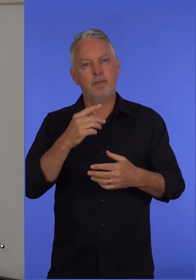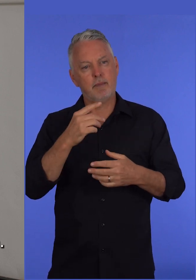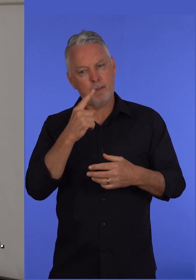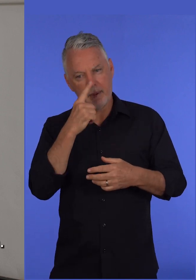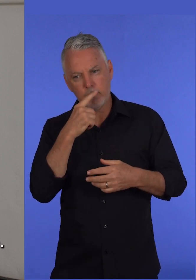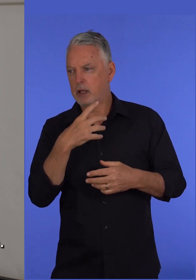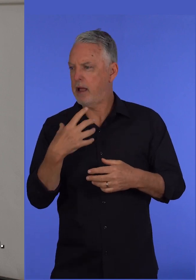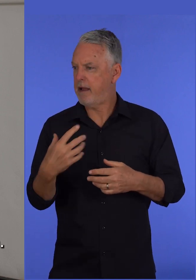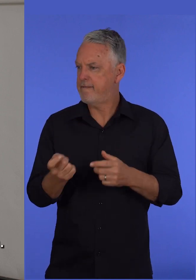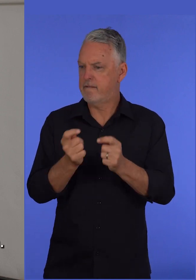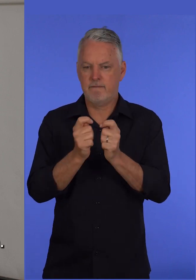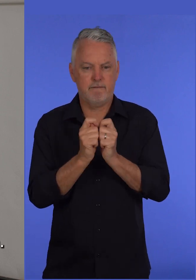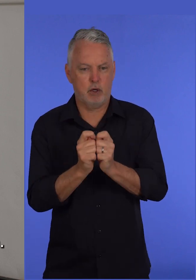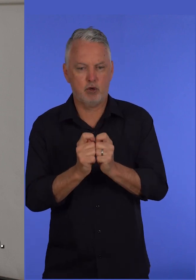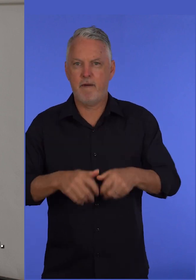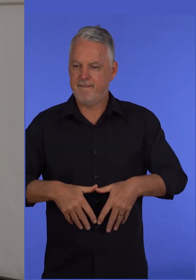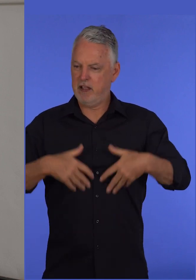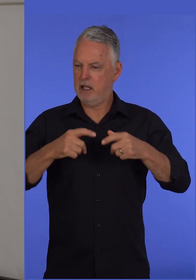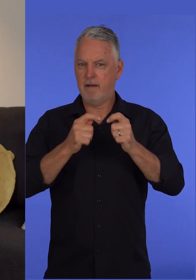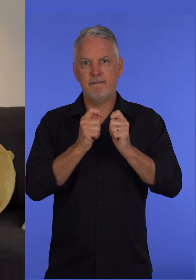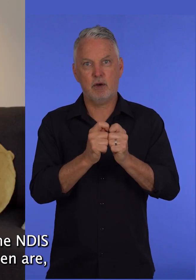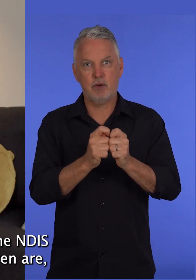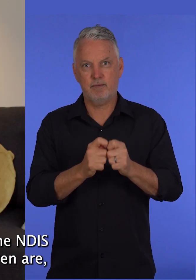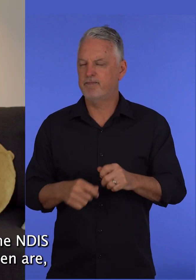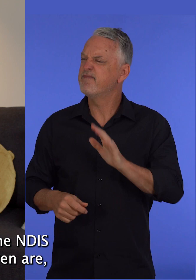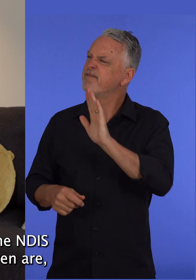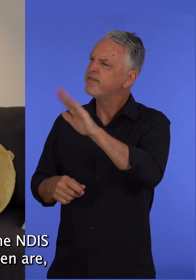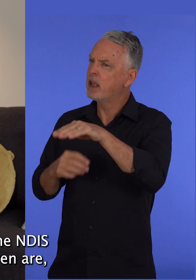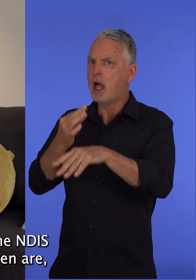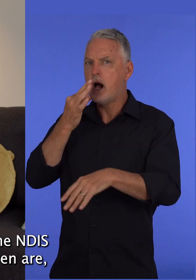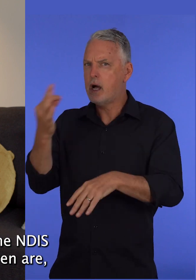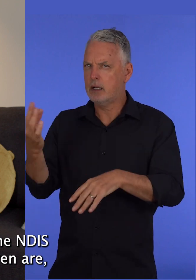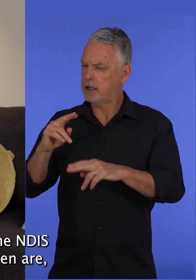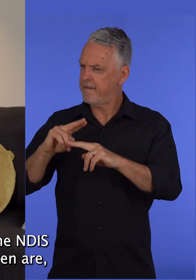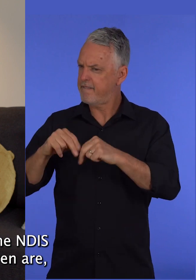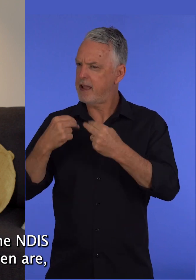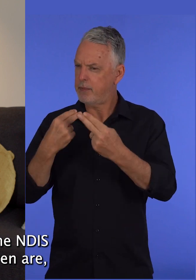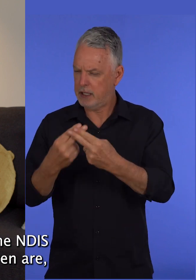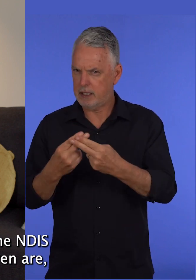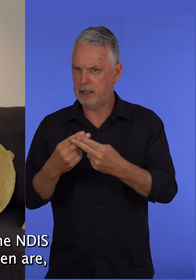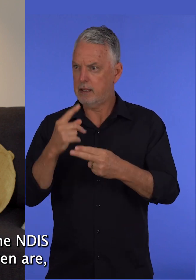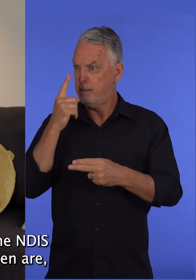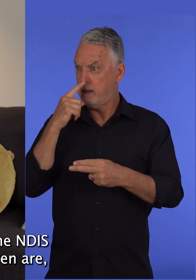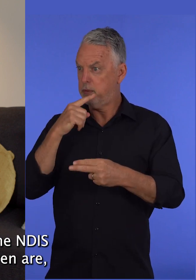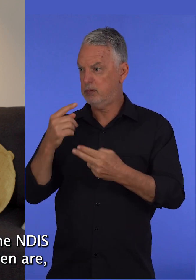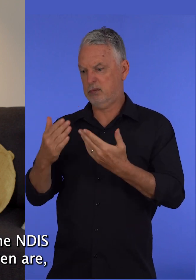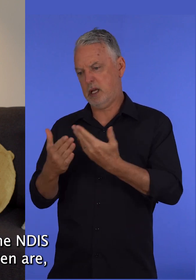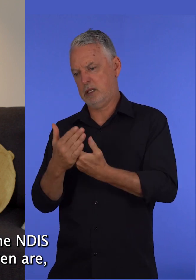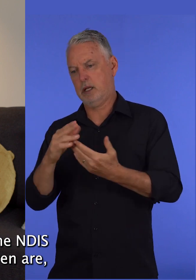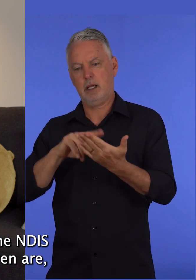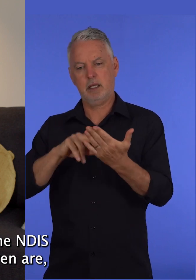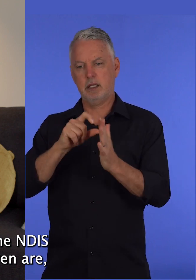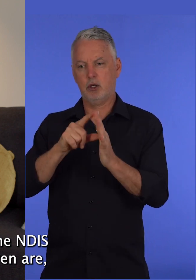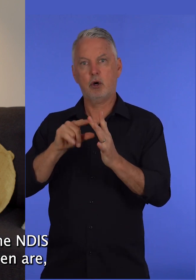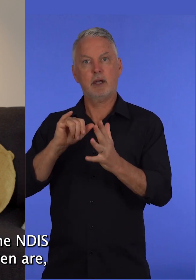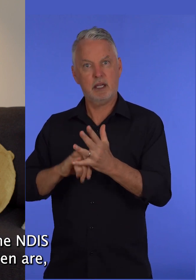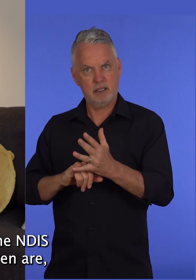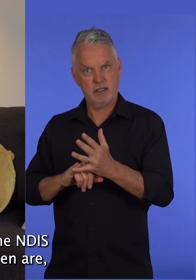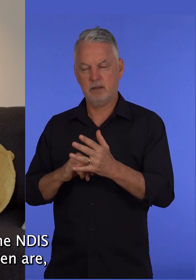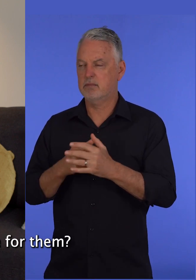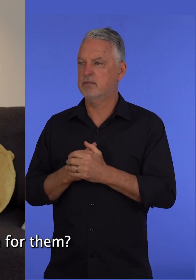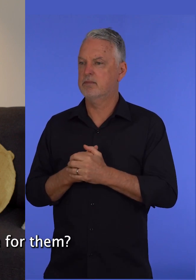disability is valued for who they are. And thinking about families in the NDIS who are participants, the children are,